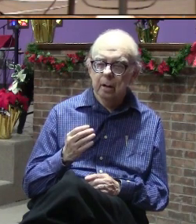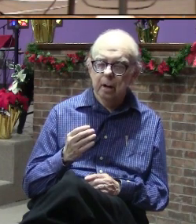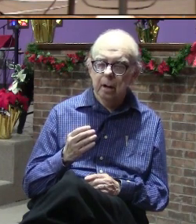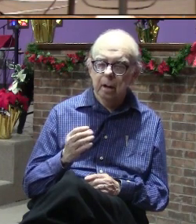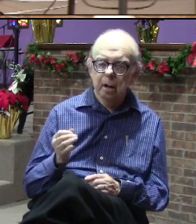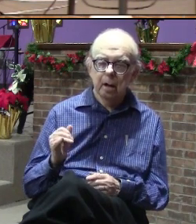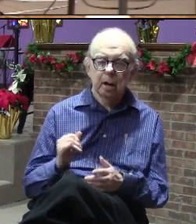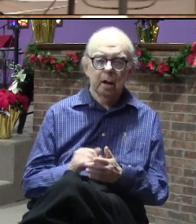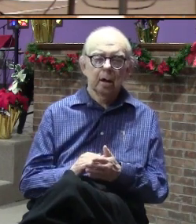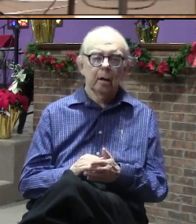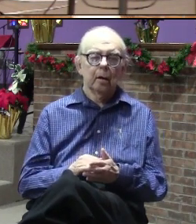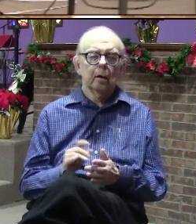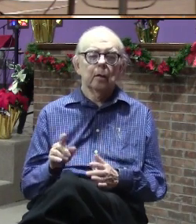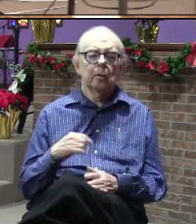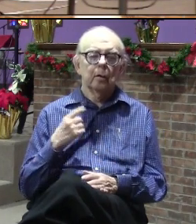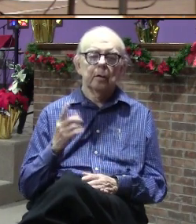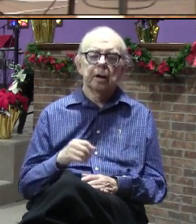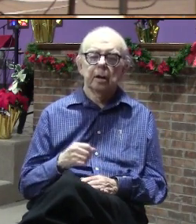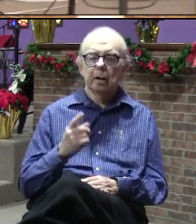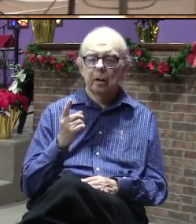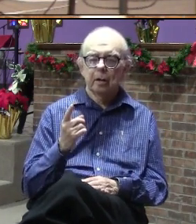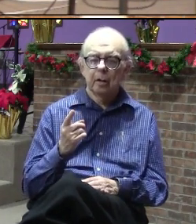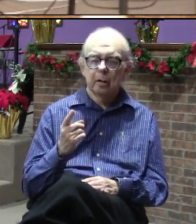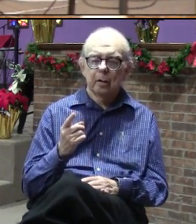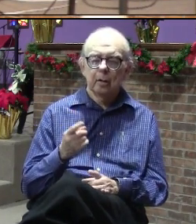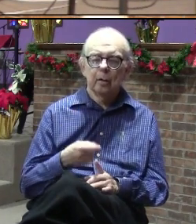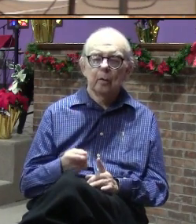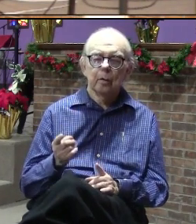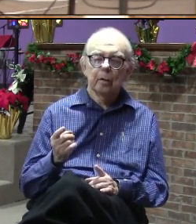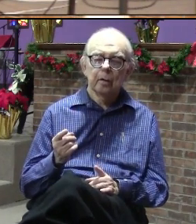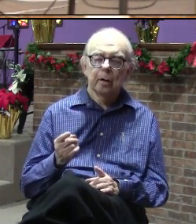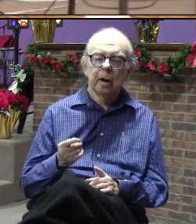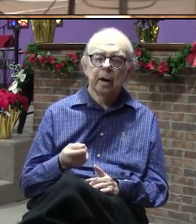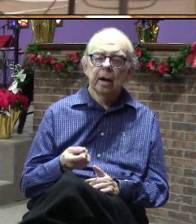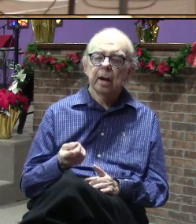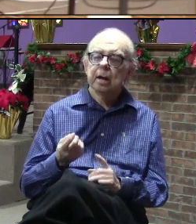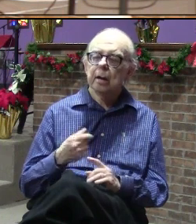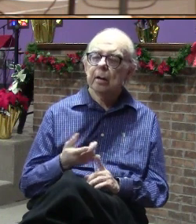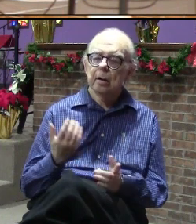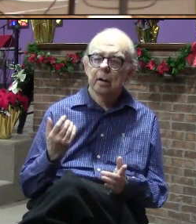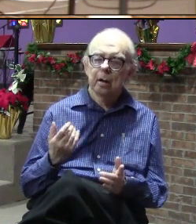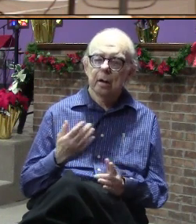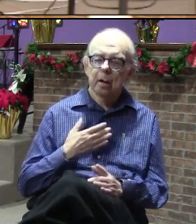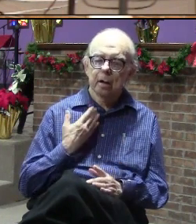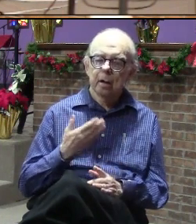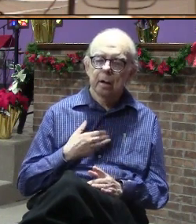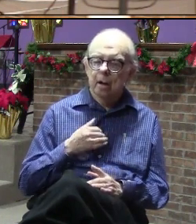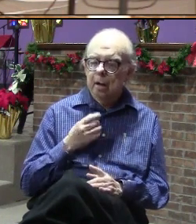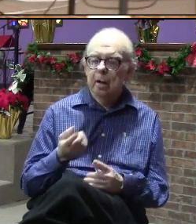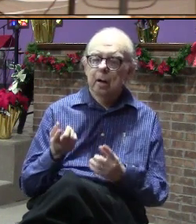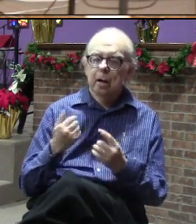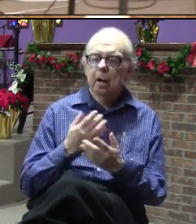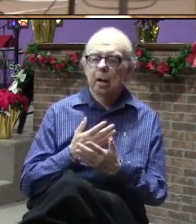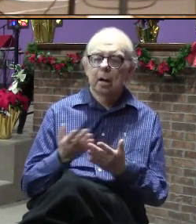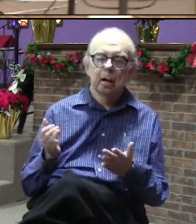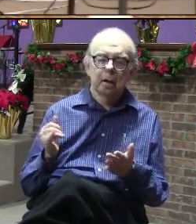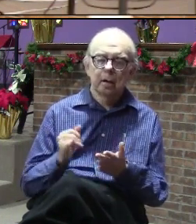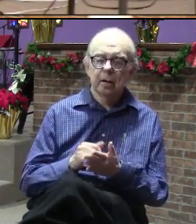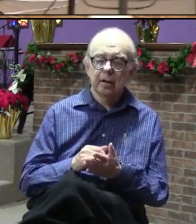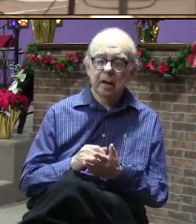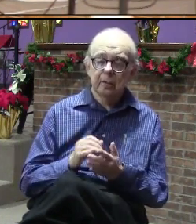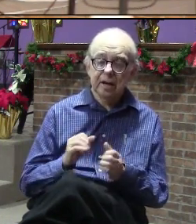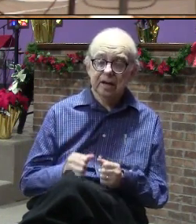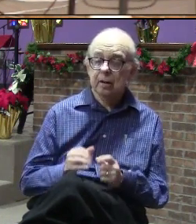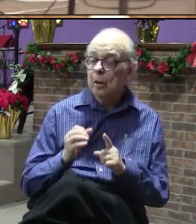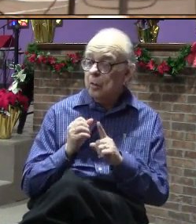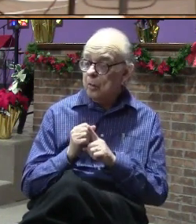And that's where we need to understand that our joy comes from. Our joy doesn't come from something that we really can